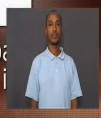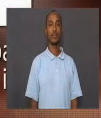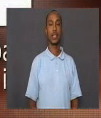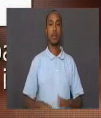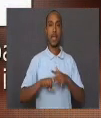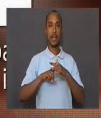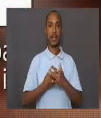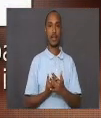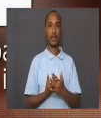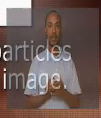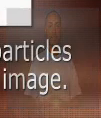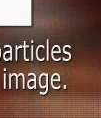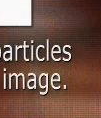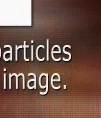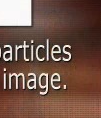Begin.